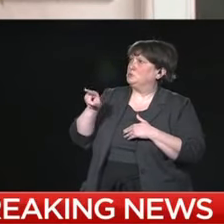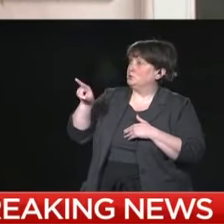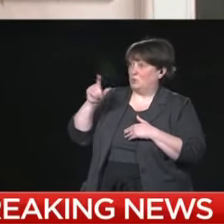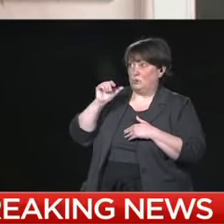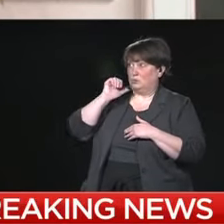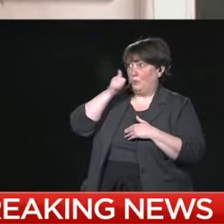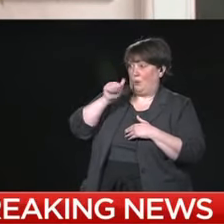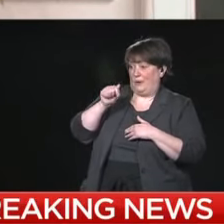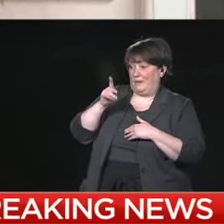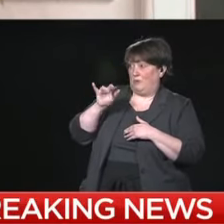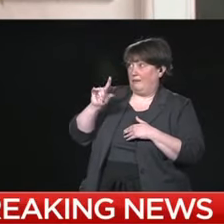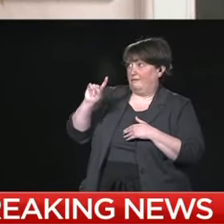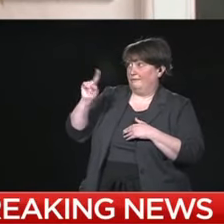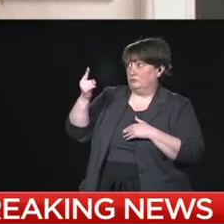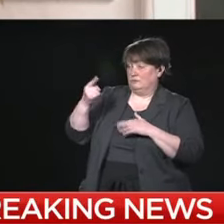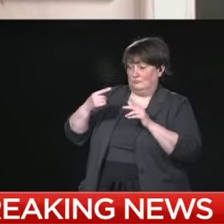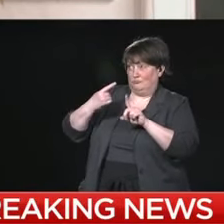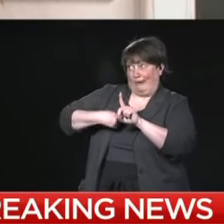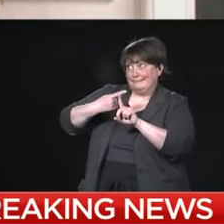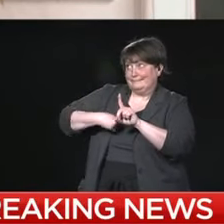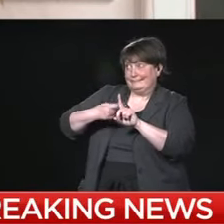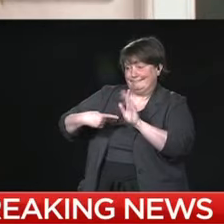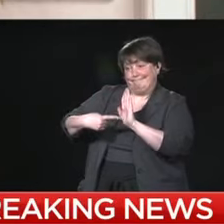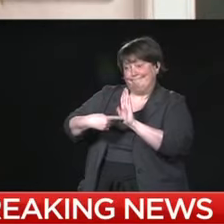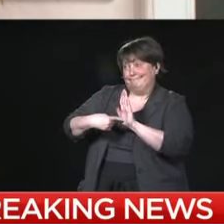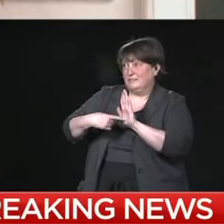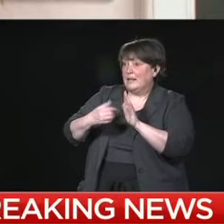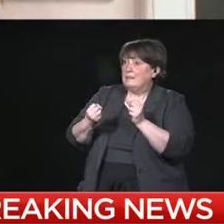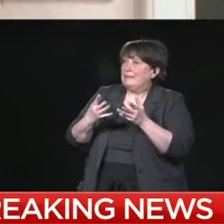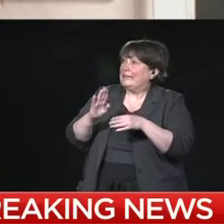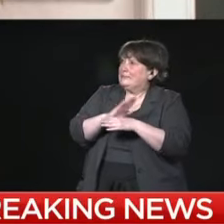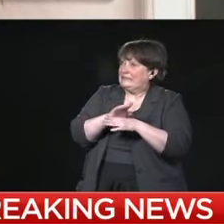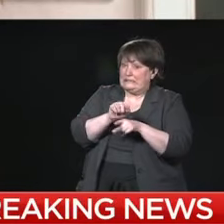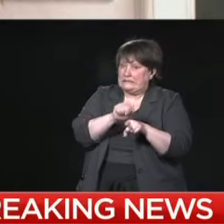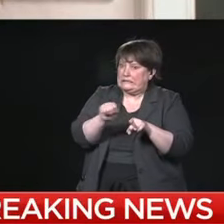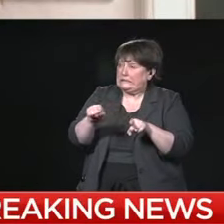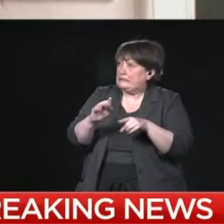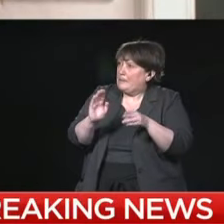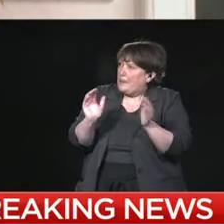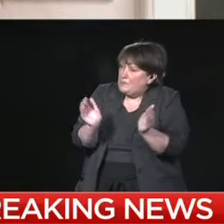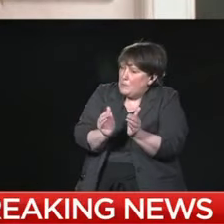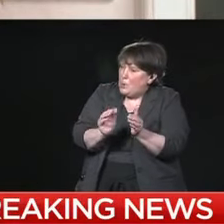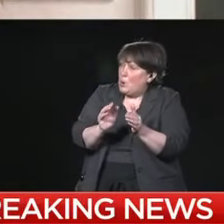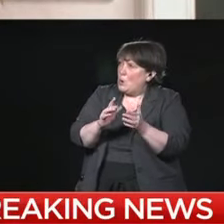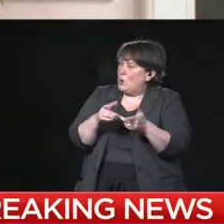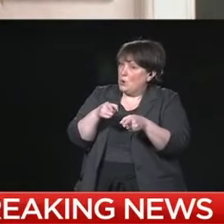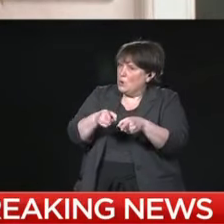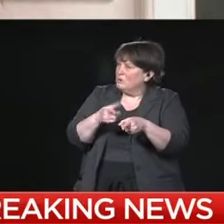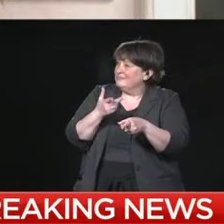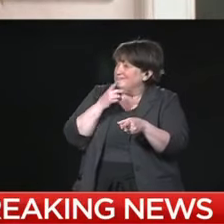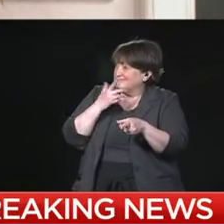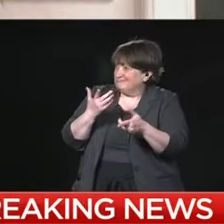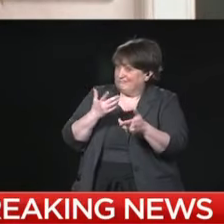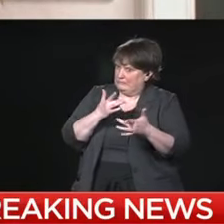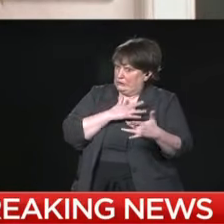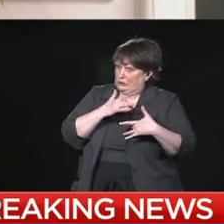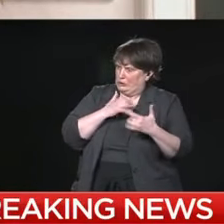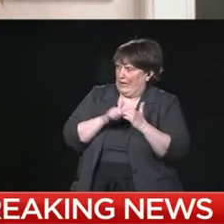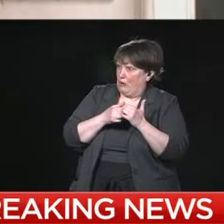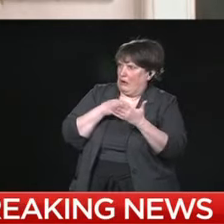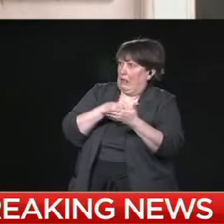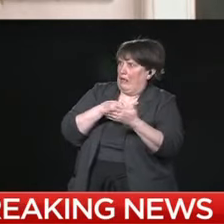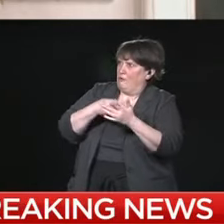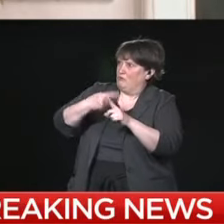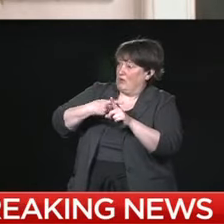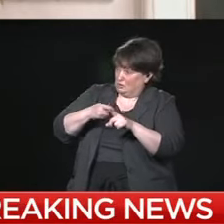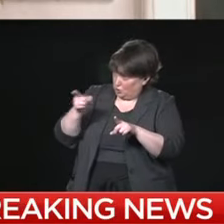due tomorrow, many small and medium-sized Canadian businesses are worried about paying their landlords. What can the federal government do? Is rent forgiveness in some shape or form